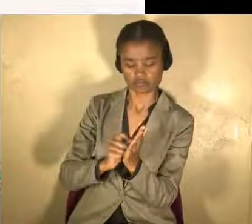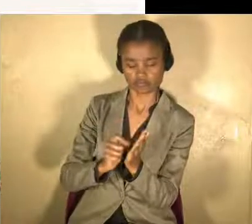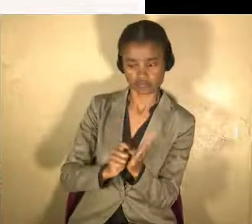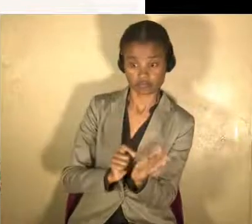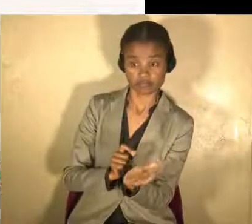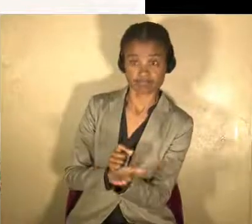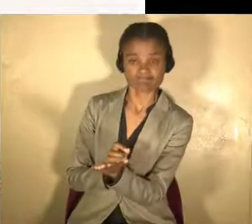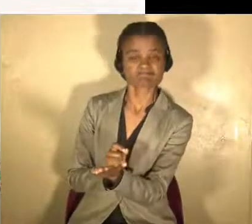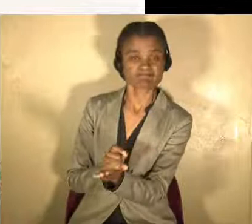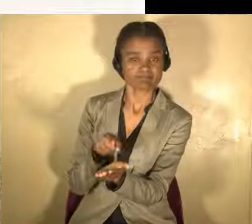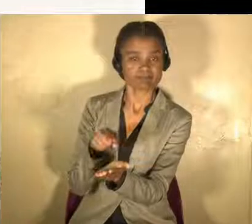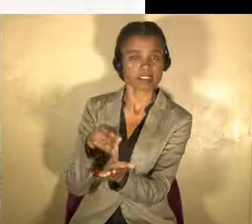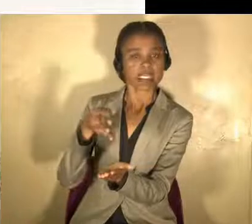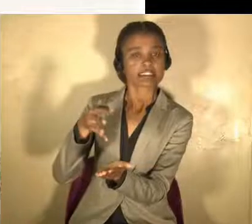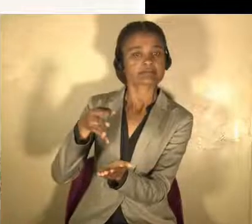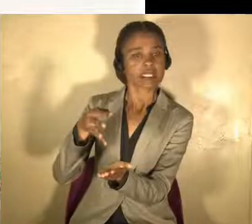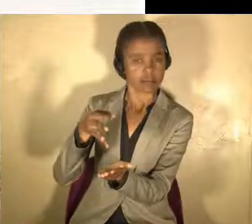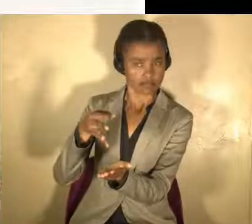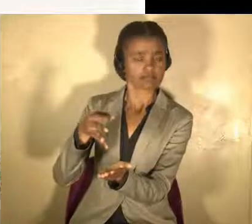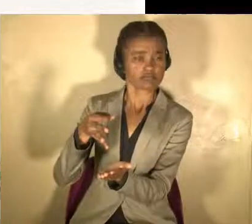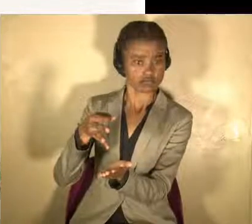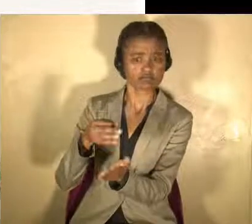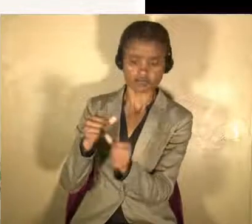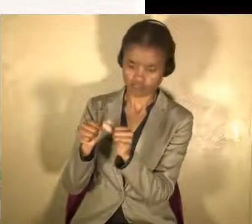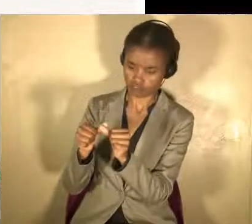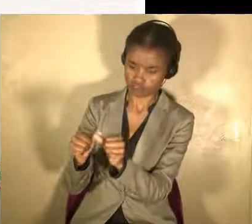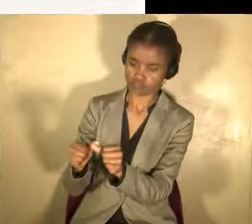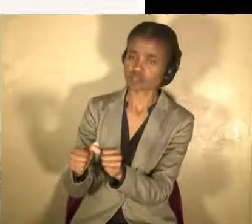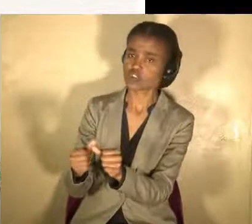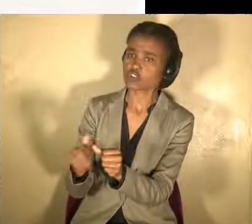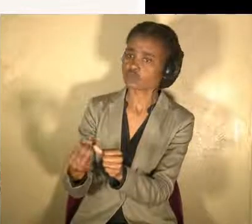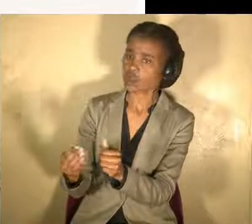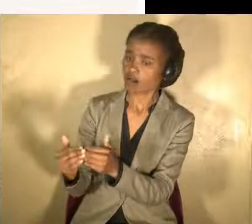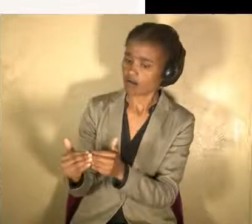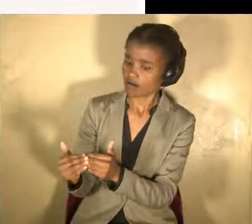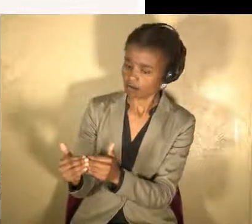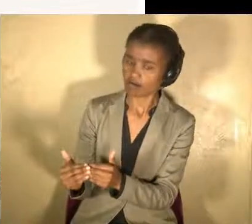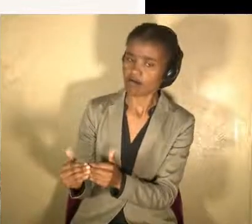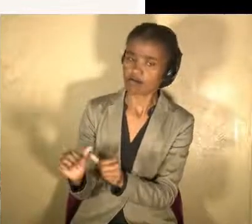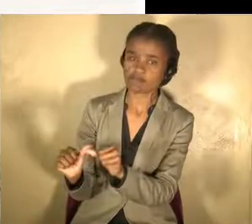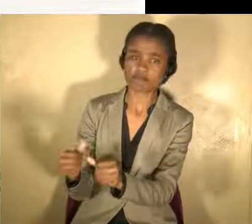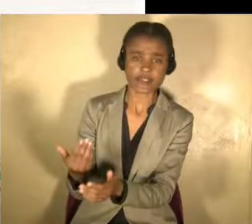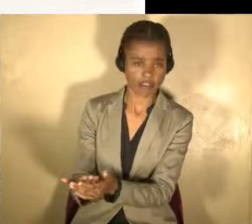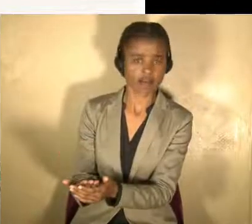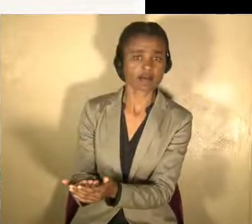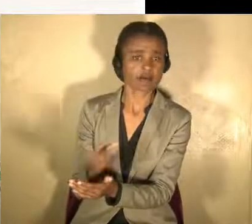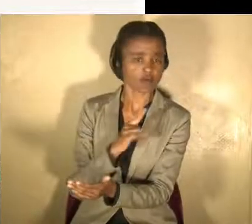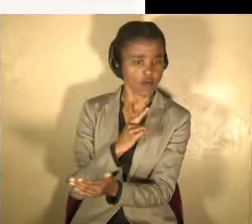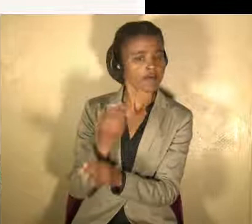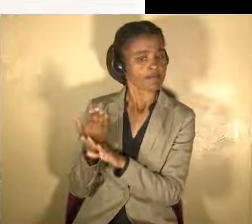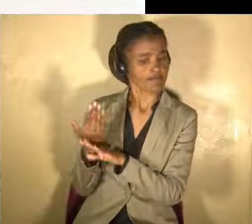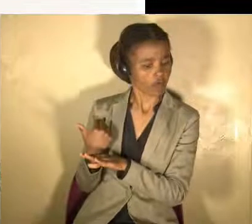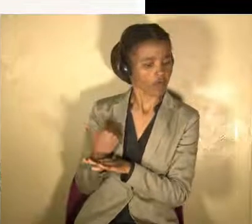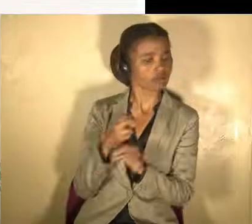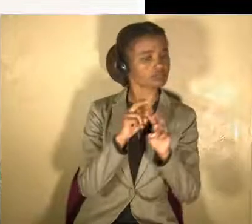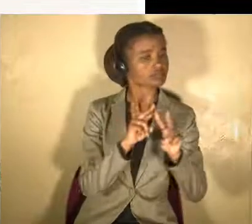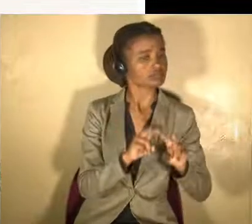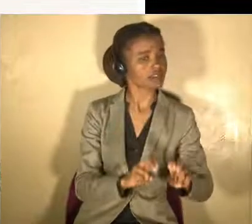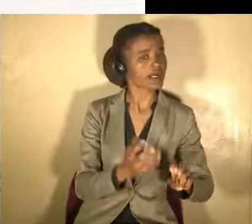cause shown that social worker has conducted an investigation and such a child indeed still requires